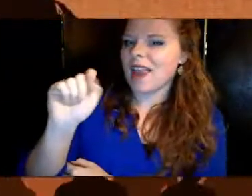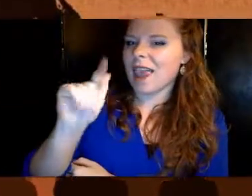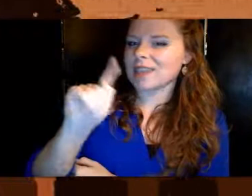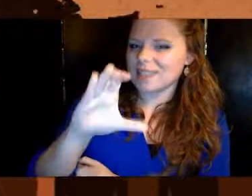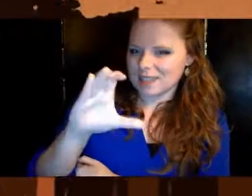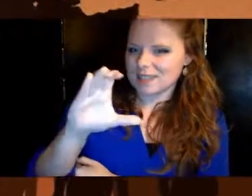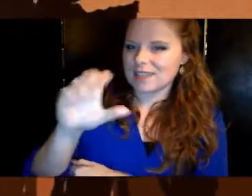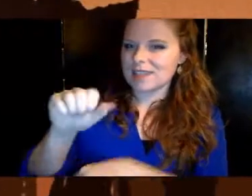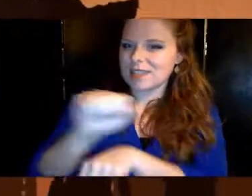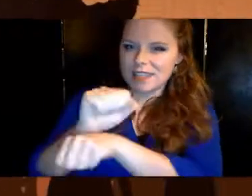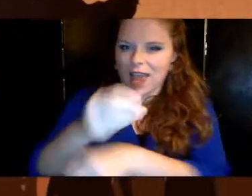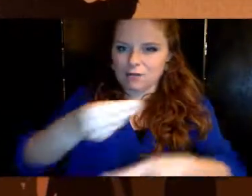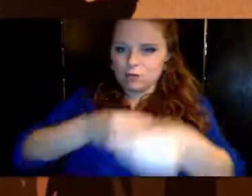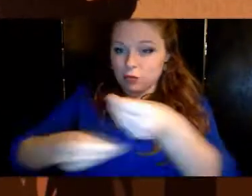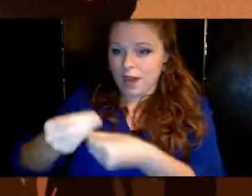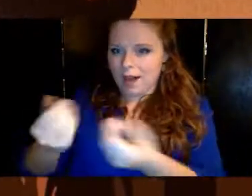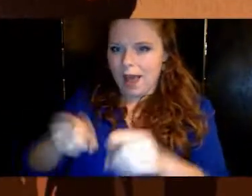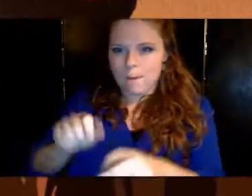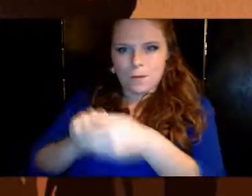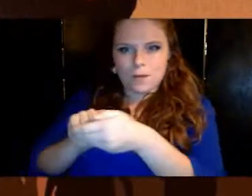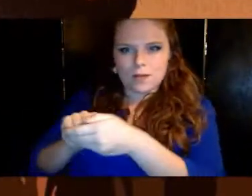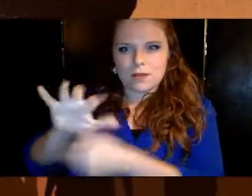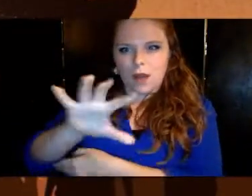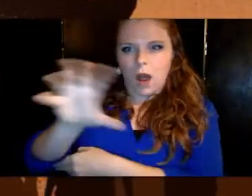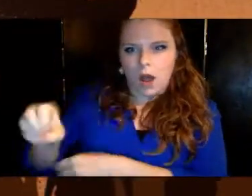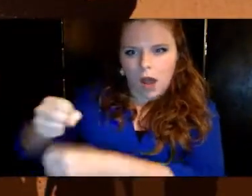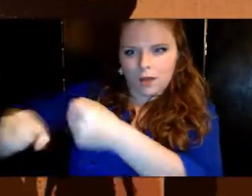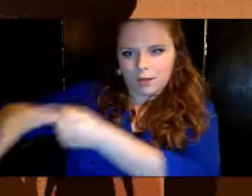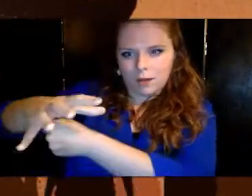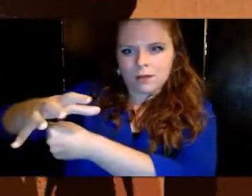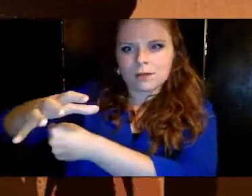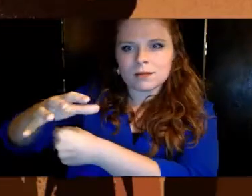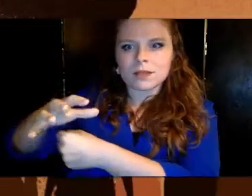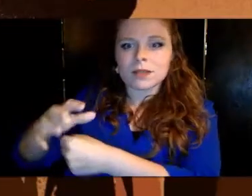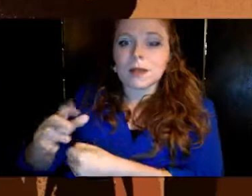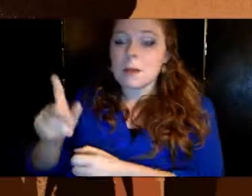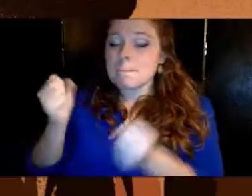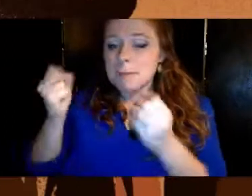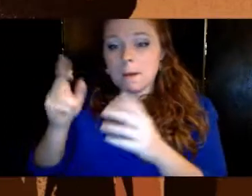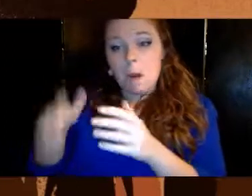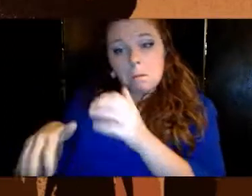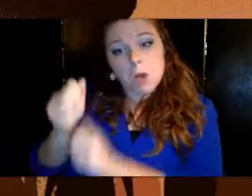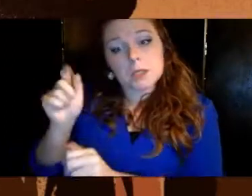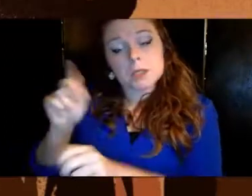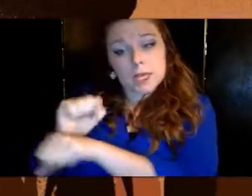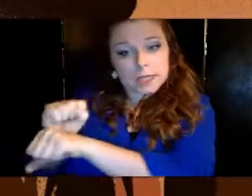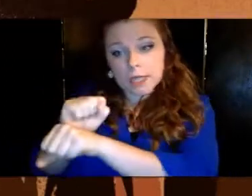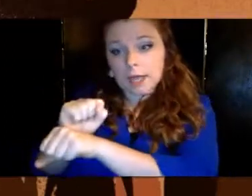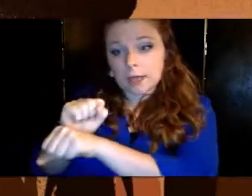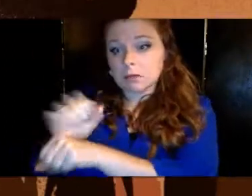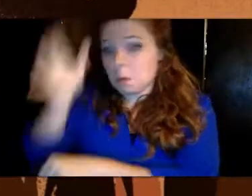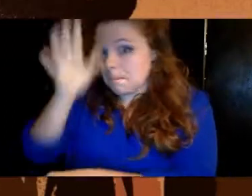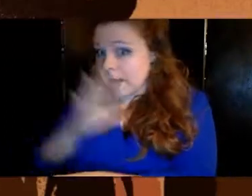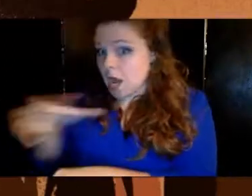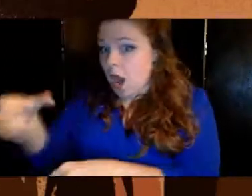future. Not only did the continent lose tens of millions of its able-bodied population, but because most of the slaves taken were